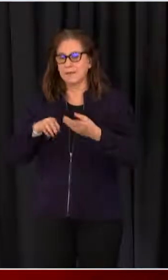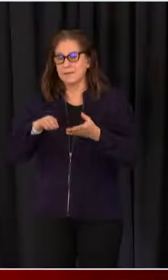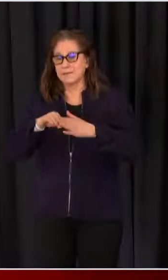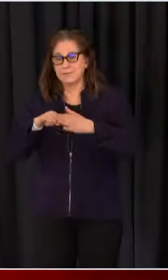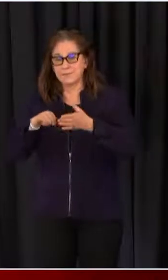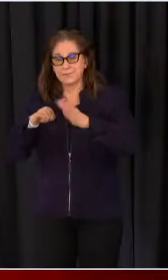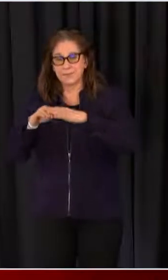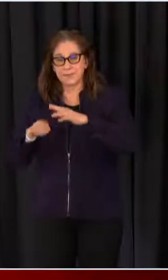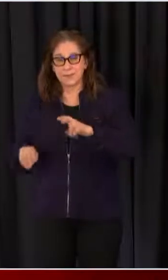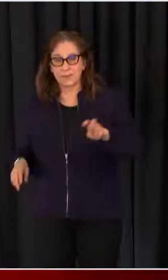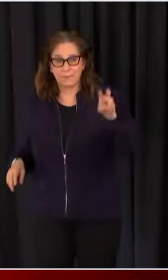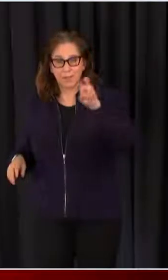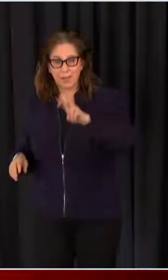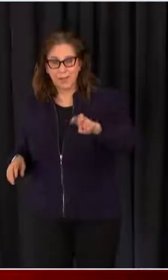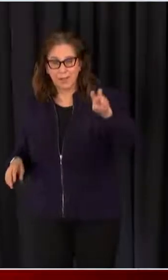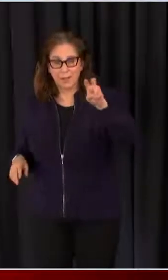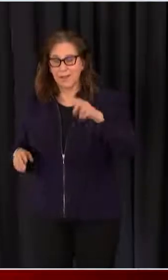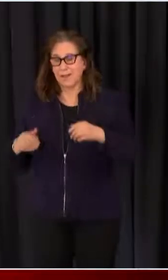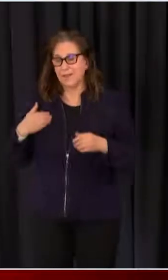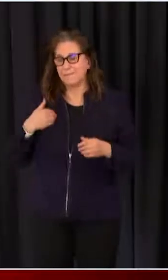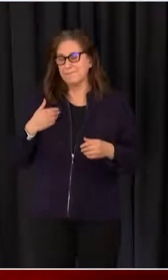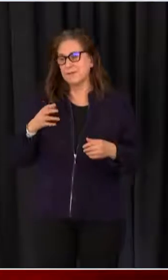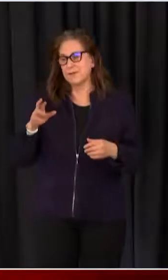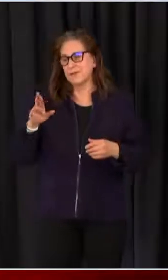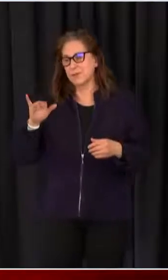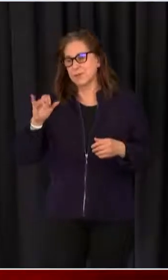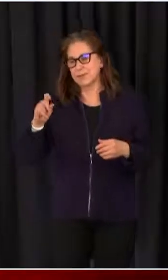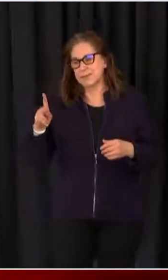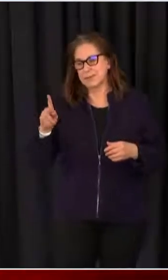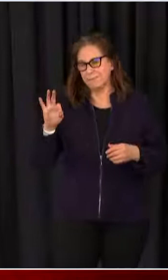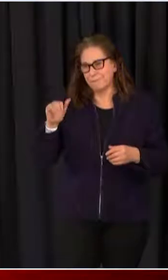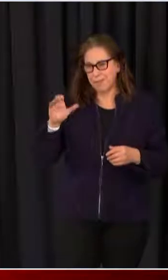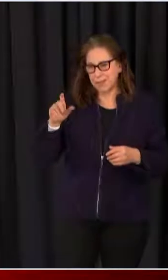to the district, especially those who are not